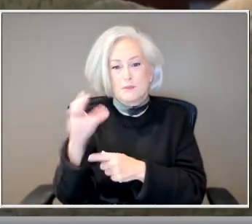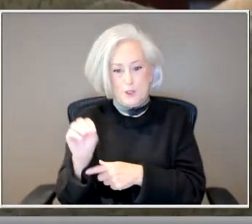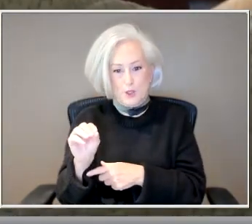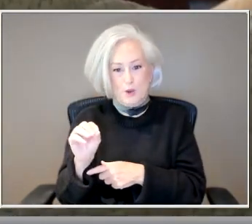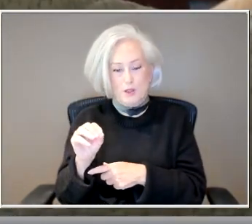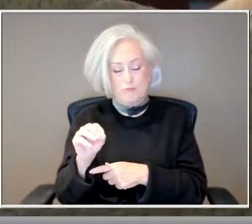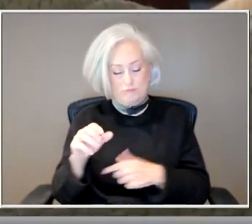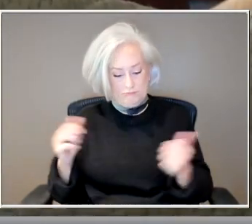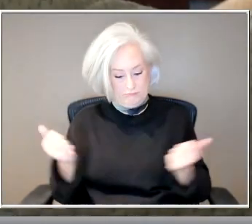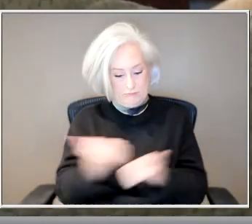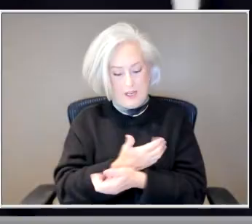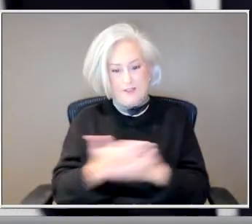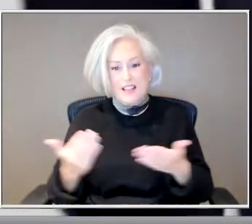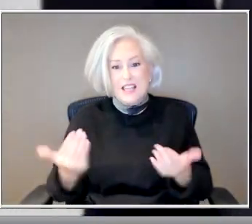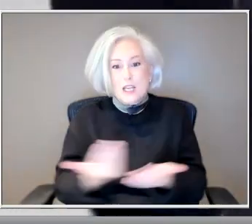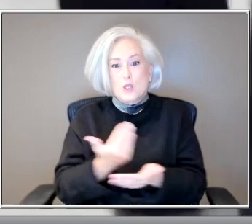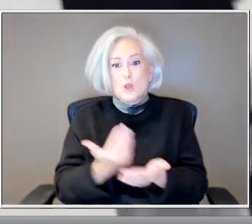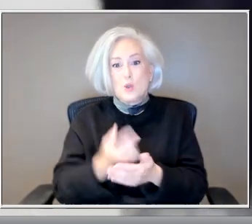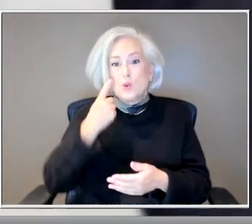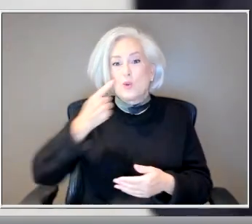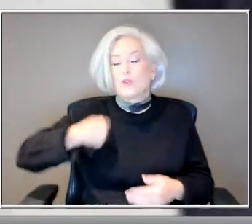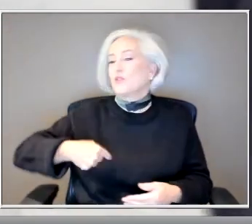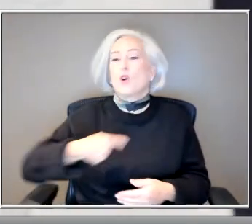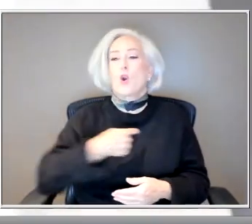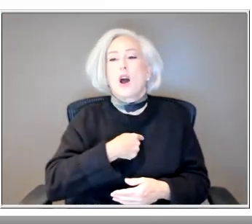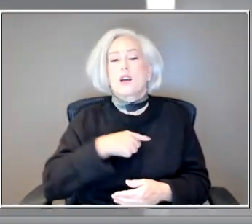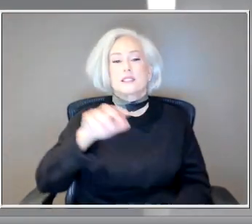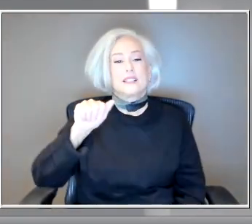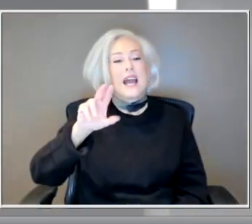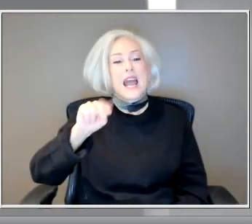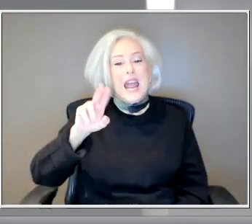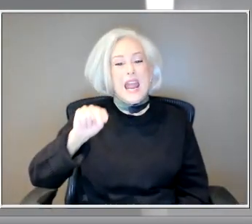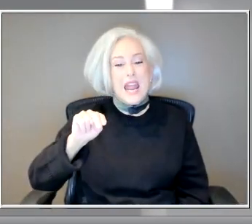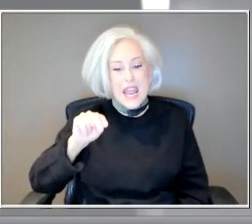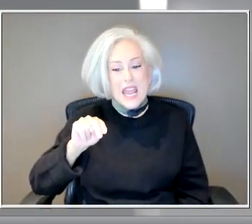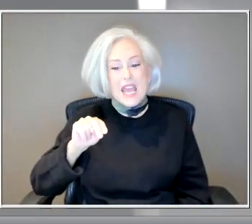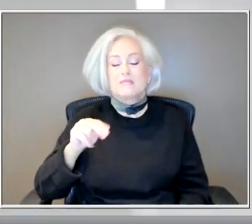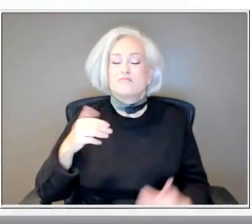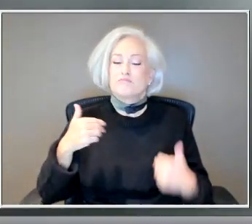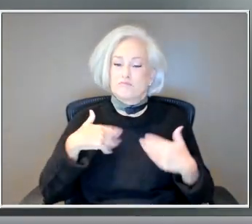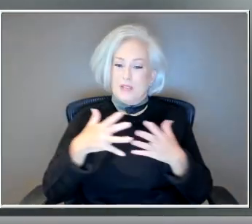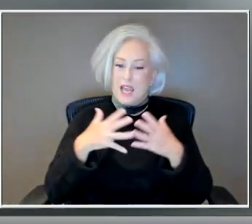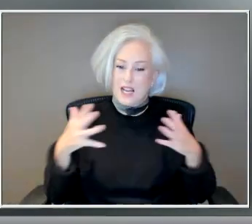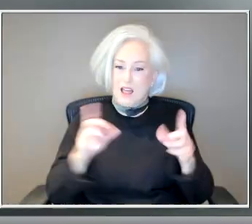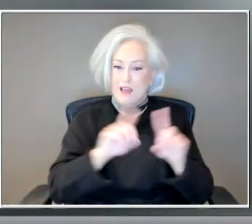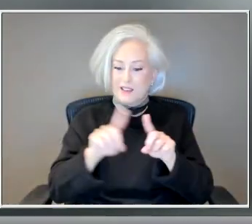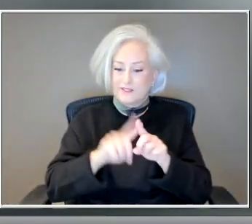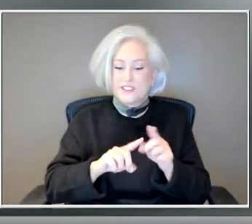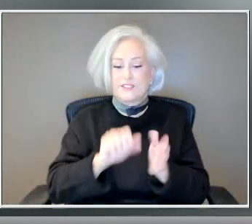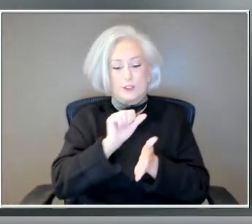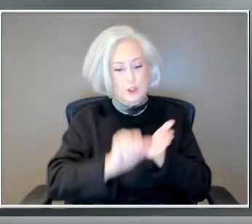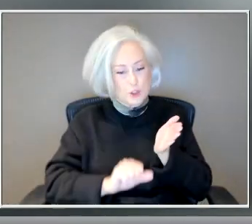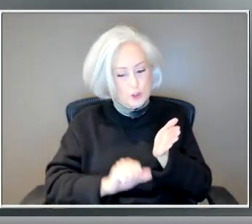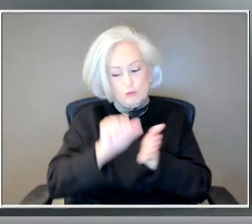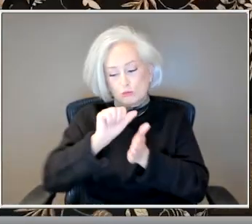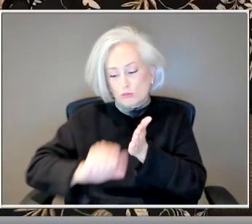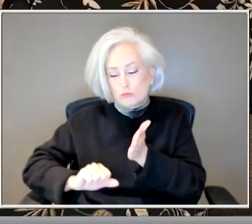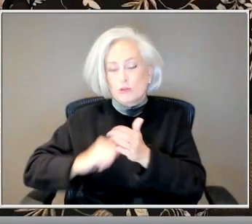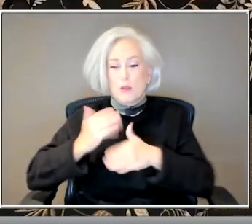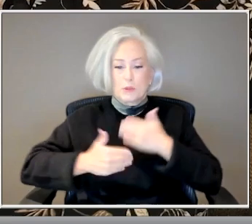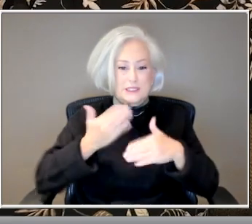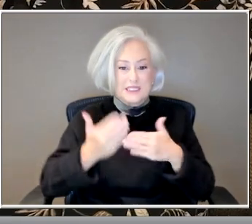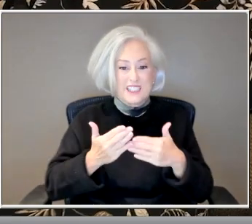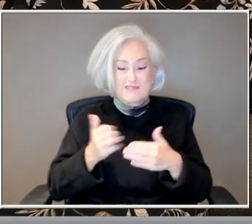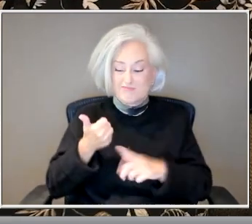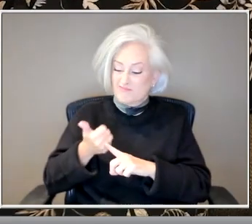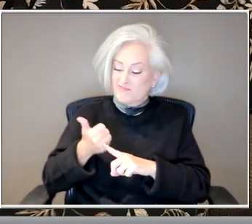new stuff to us. Ann underwent her first of multiple procedures and surgeries when she was just a baby. We didn't